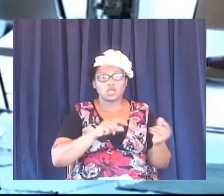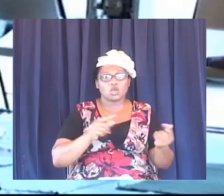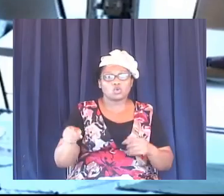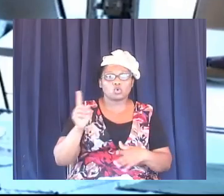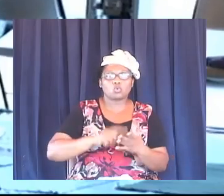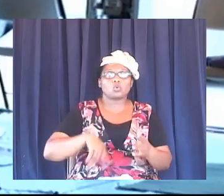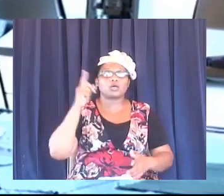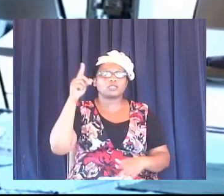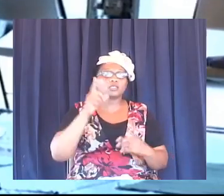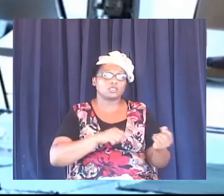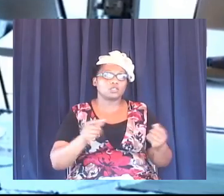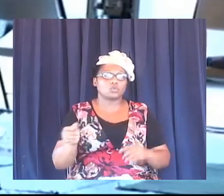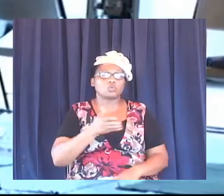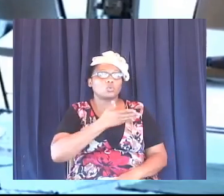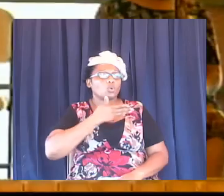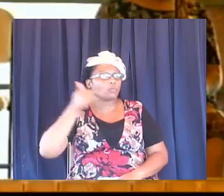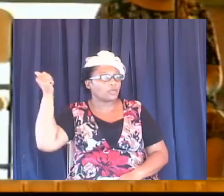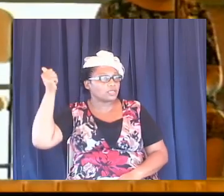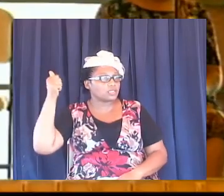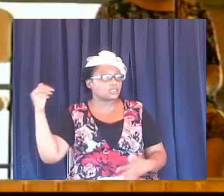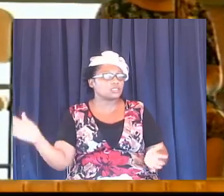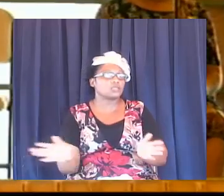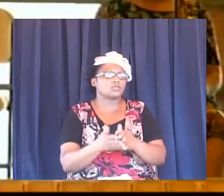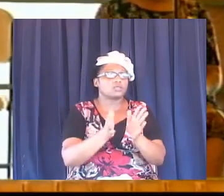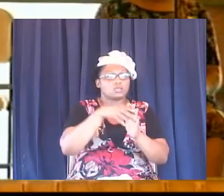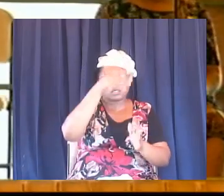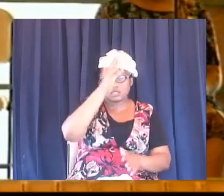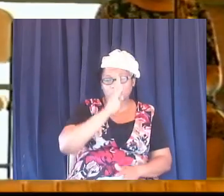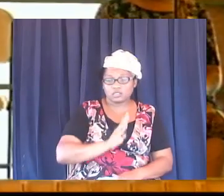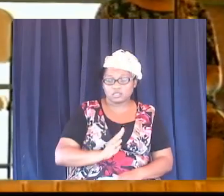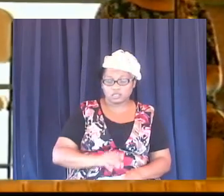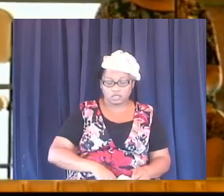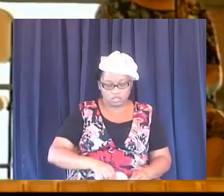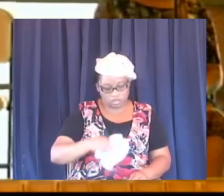of God. Praise God, praise God, Sister Sorrel.